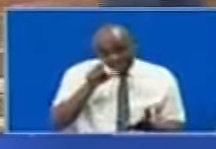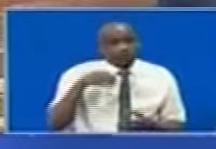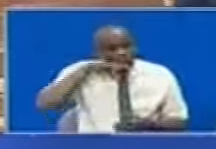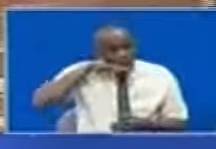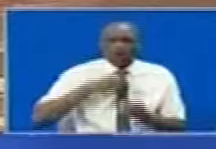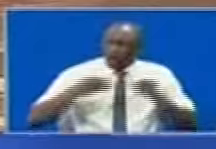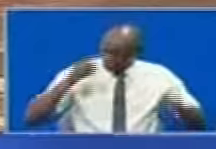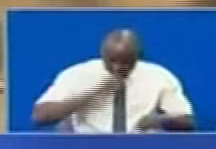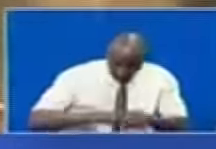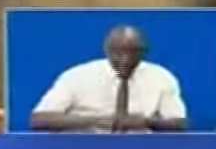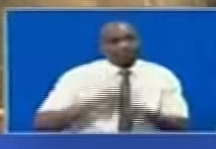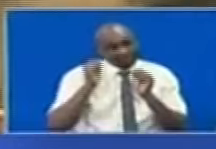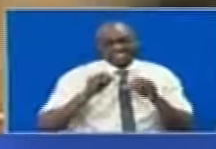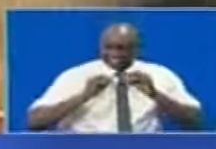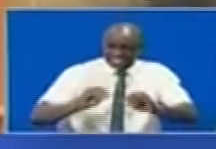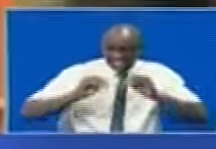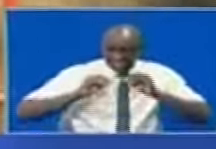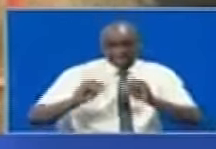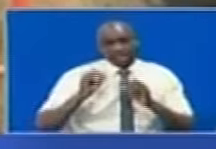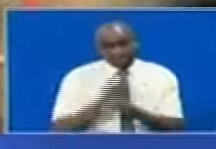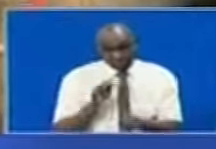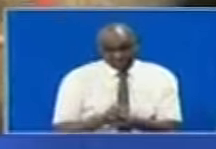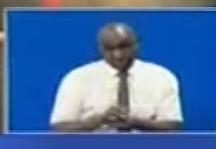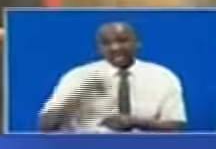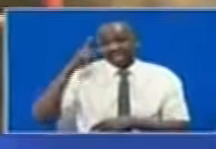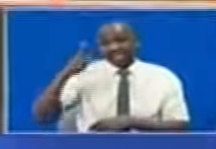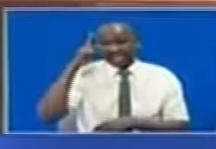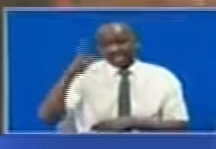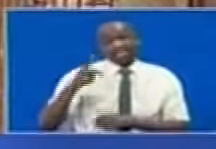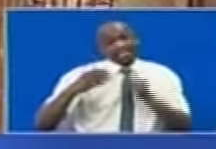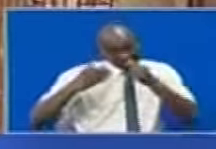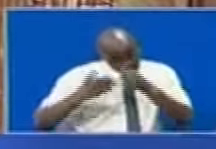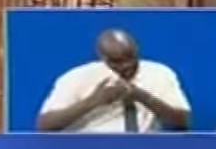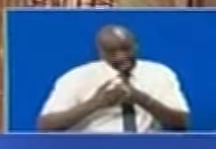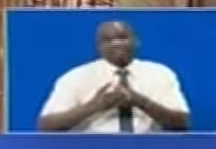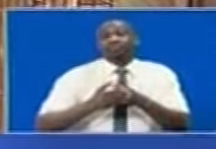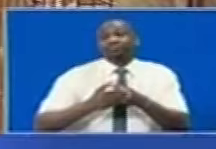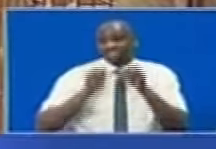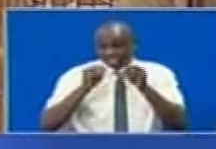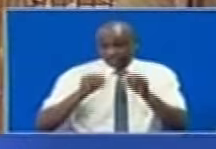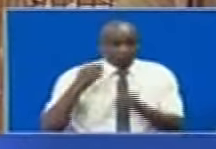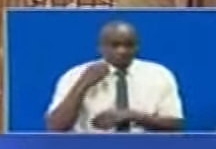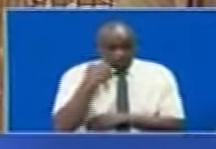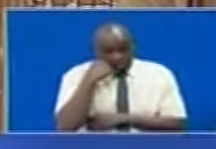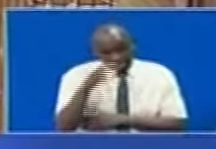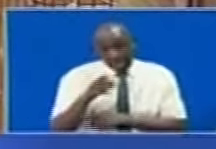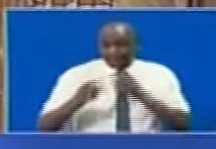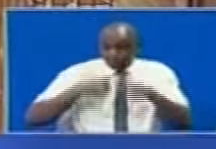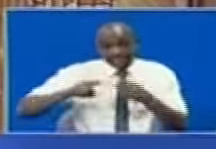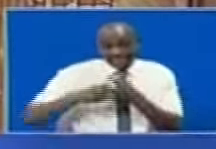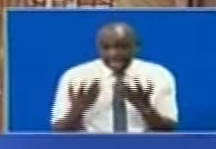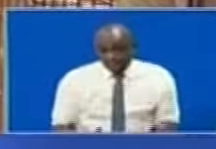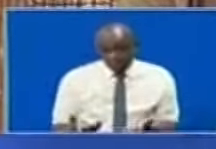takes time and effort. At the KK Canine Operations Center in Nairobi, the process begins